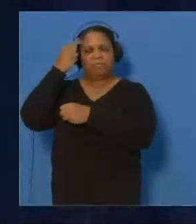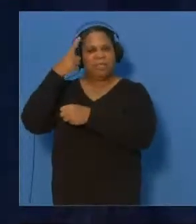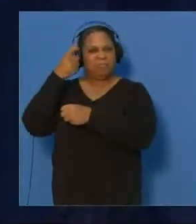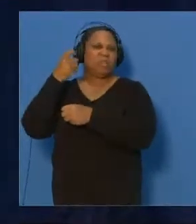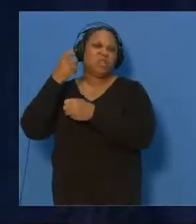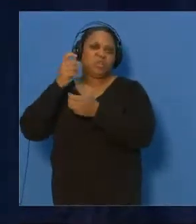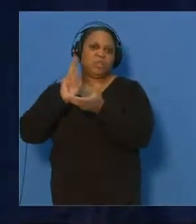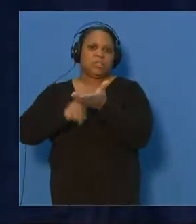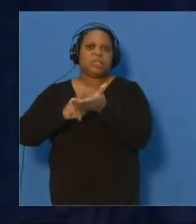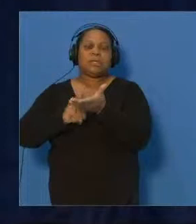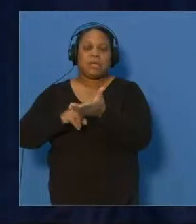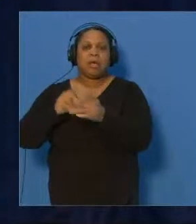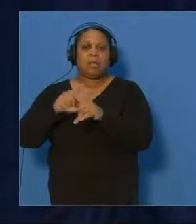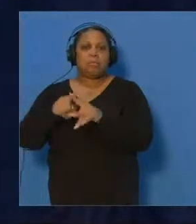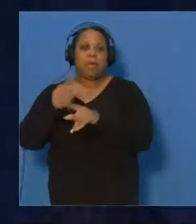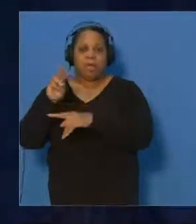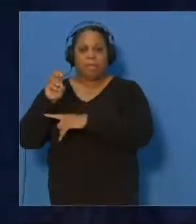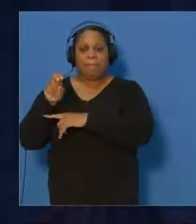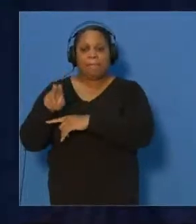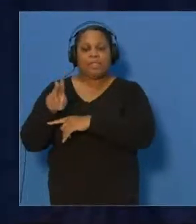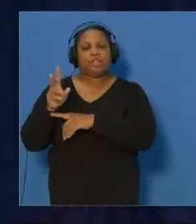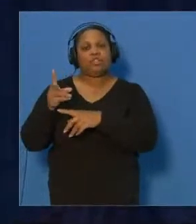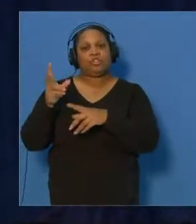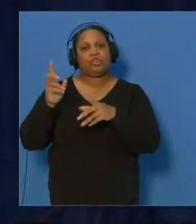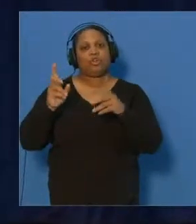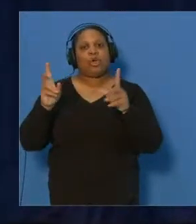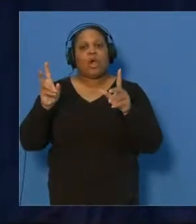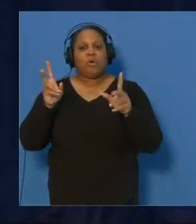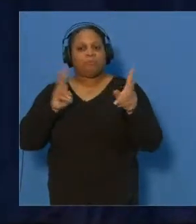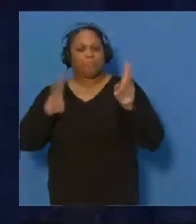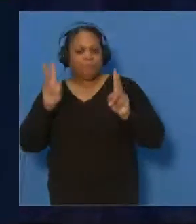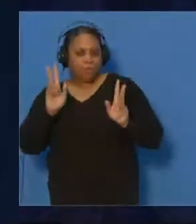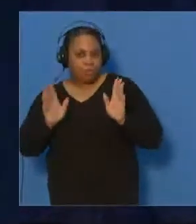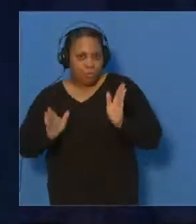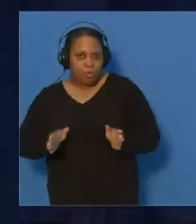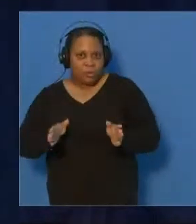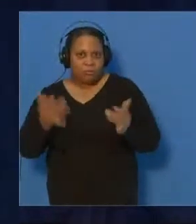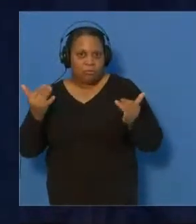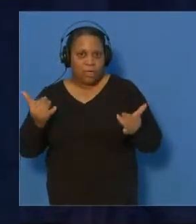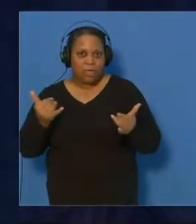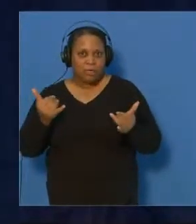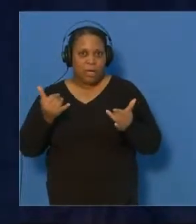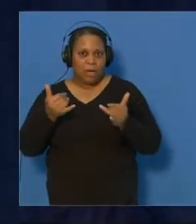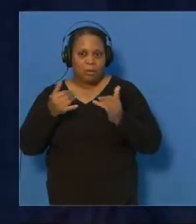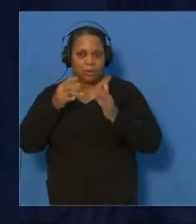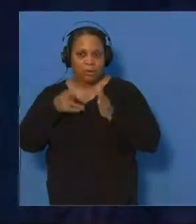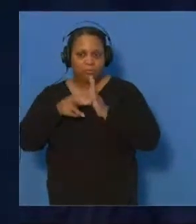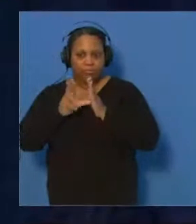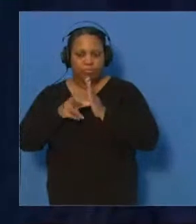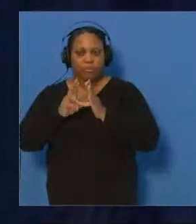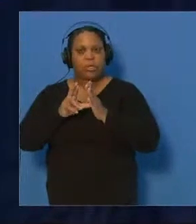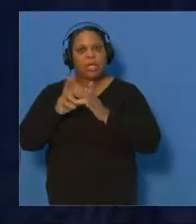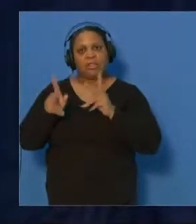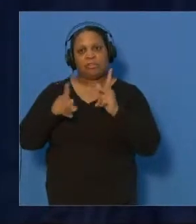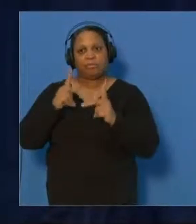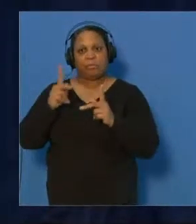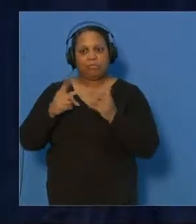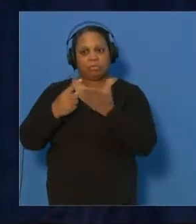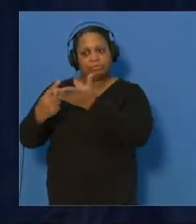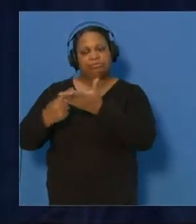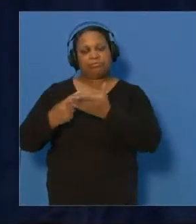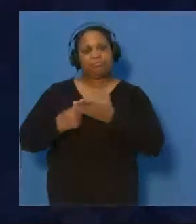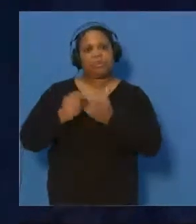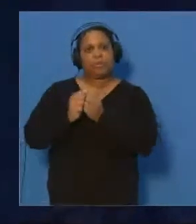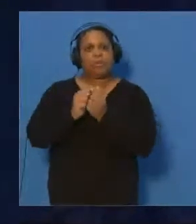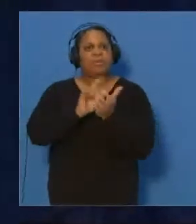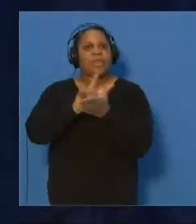made. But the Minister of Tourism is examining that, and in addition, with the persons at the Bermuda Airport Authority, and I think